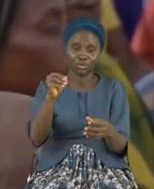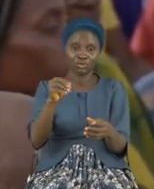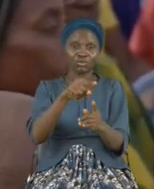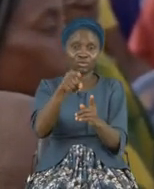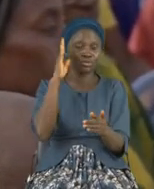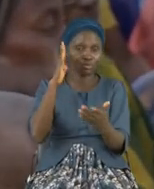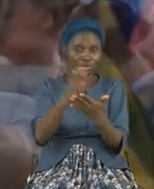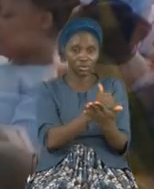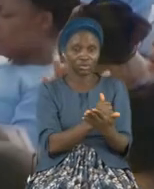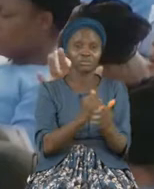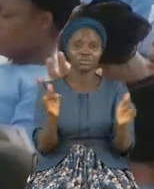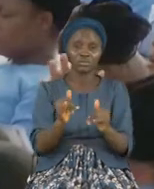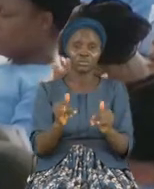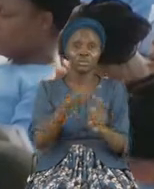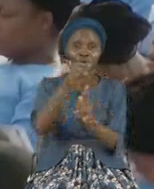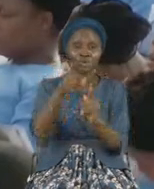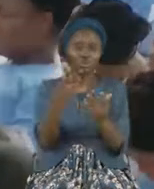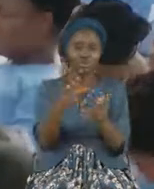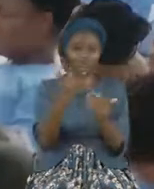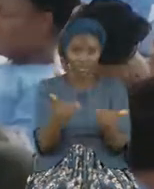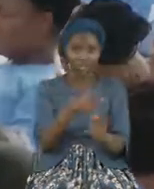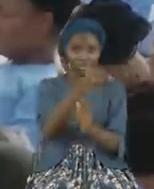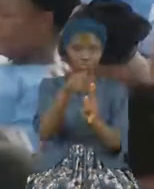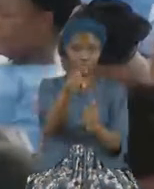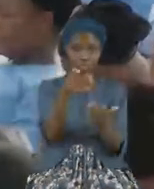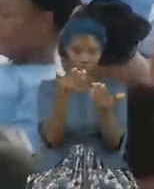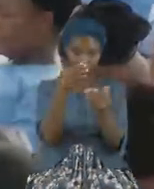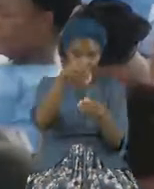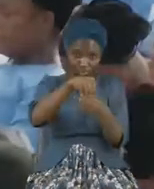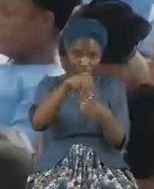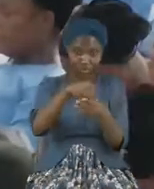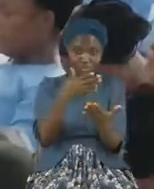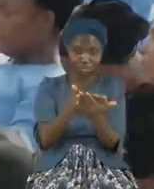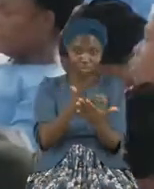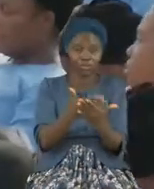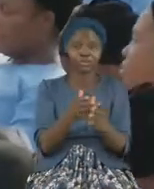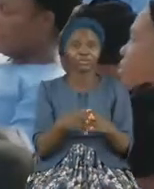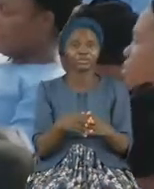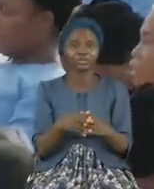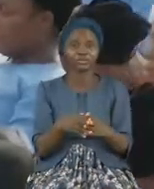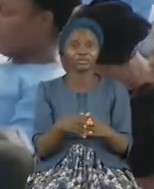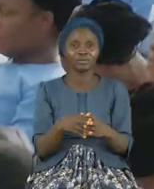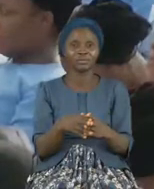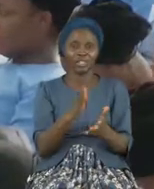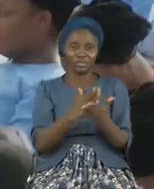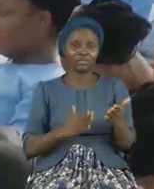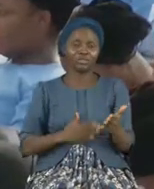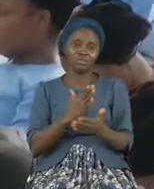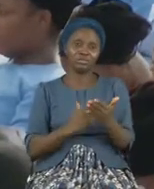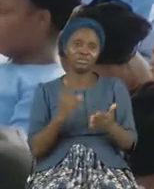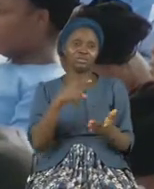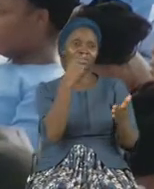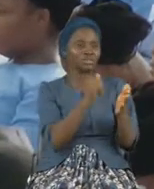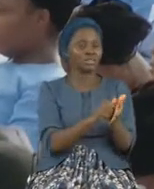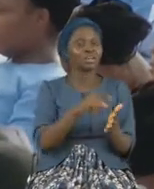know, somebody says, pastor, minister, I want to sow into your ministry. And they bring out an envelope, and